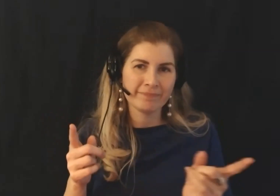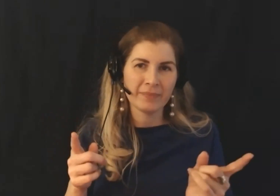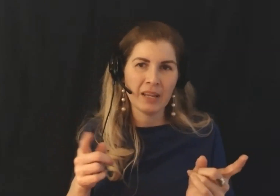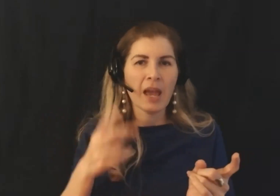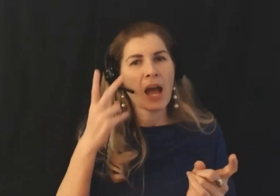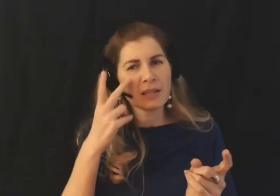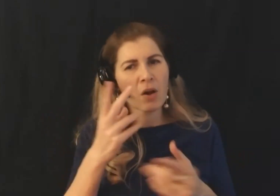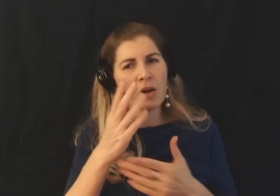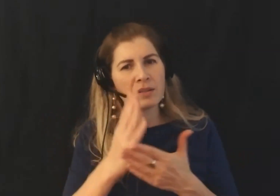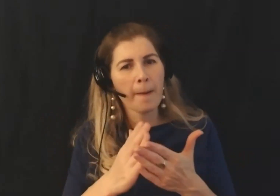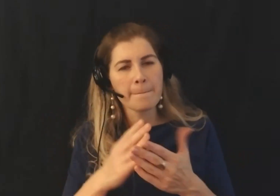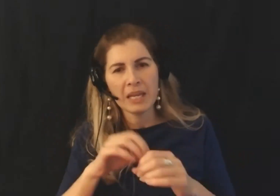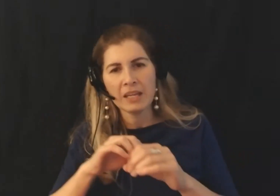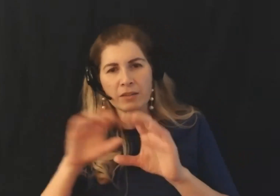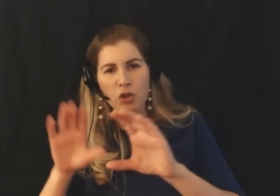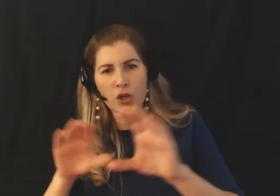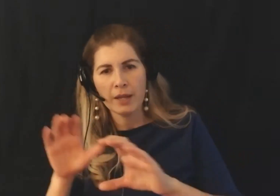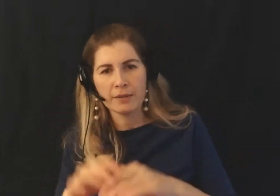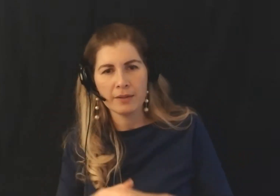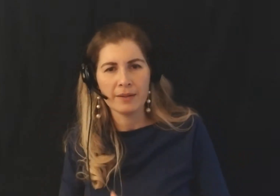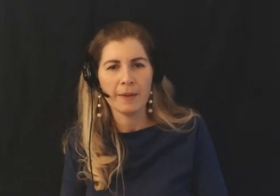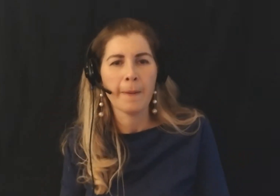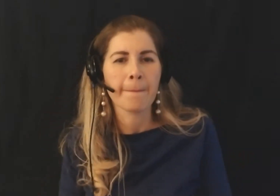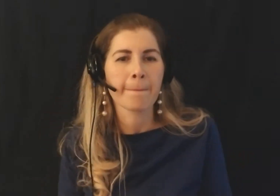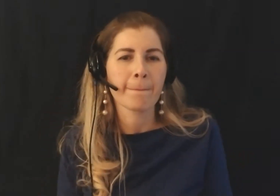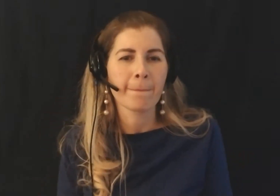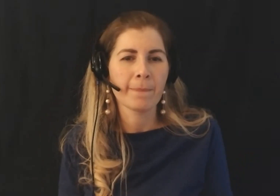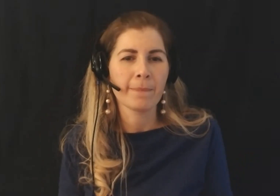the chat. Let me just take a look. Some